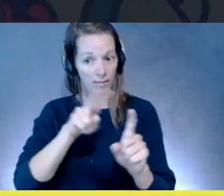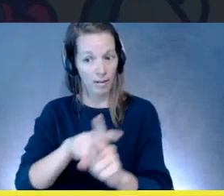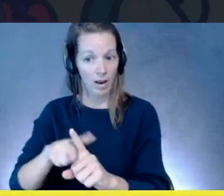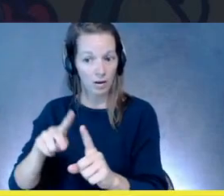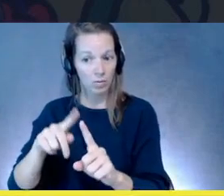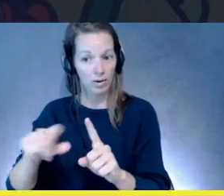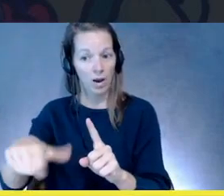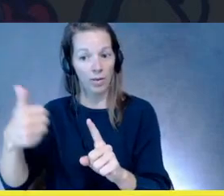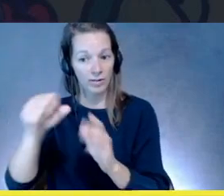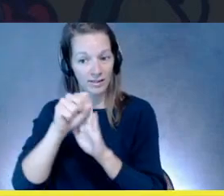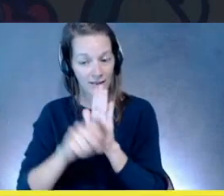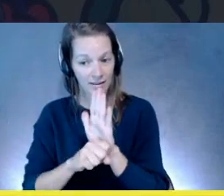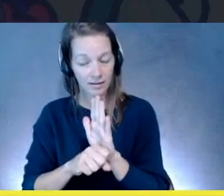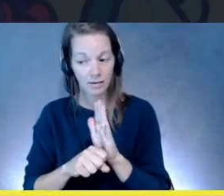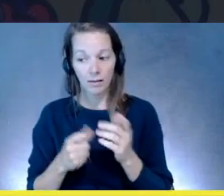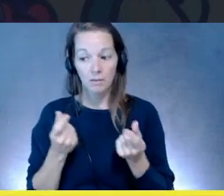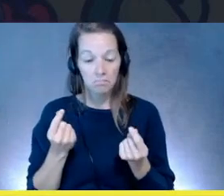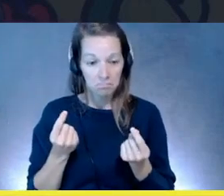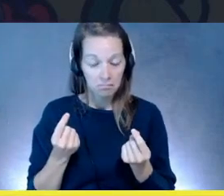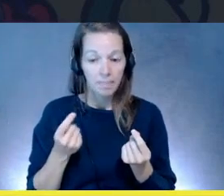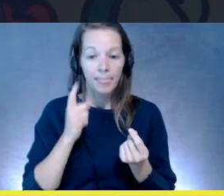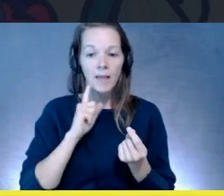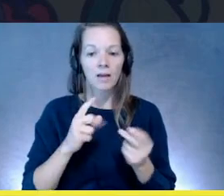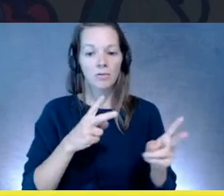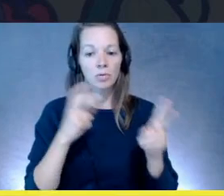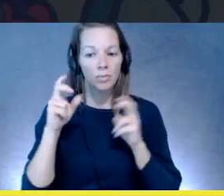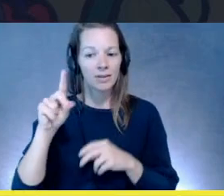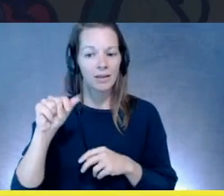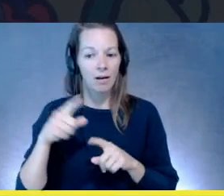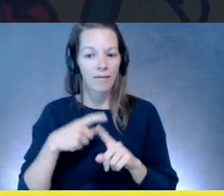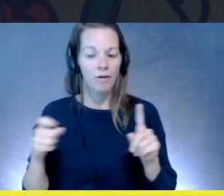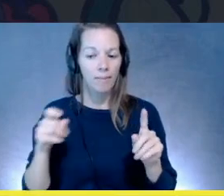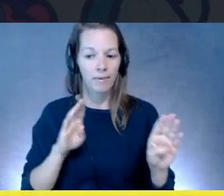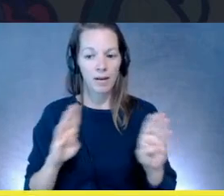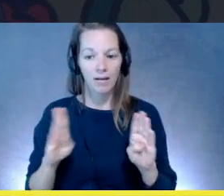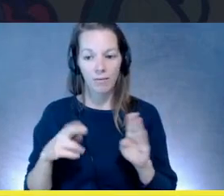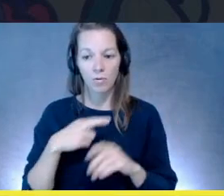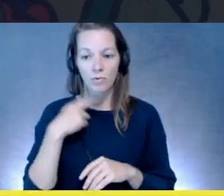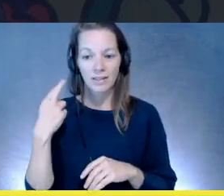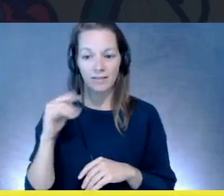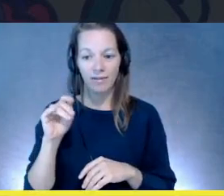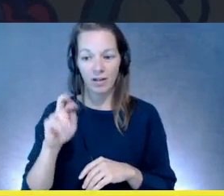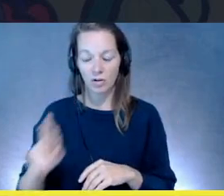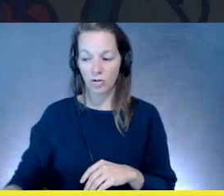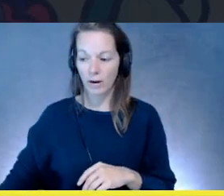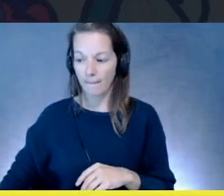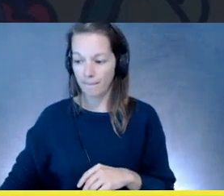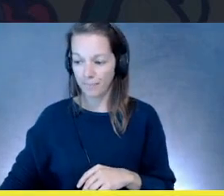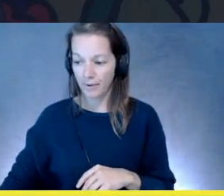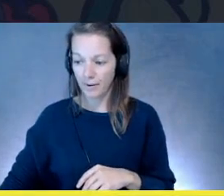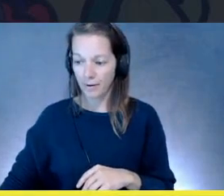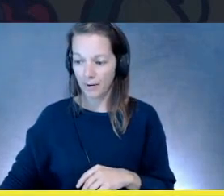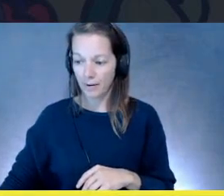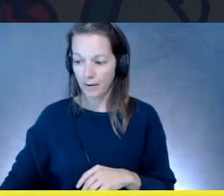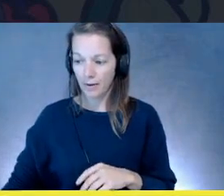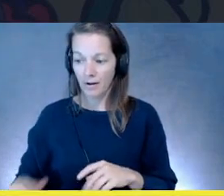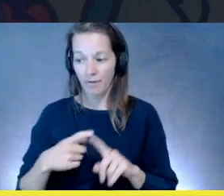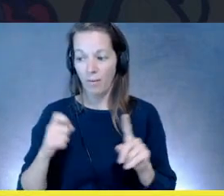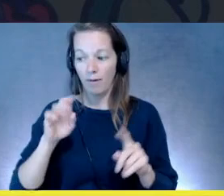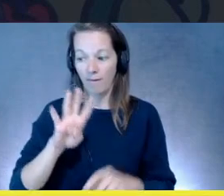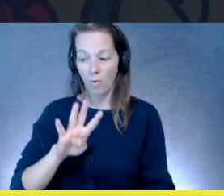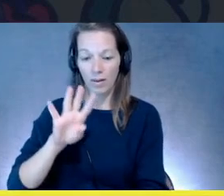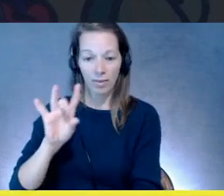And to do that, I drew on data from the Behavioral Risk Factor Surveillance System from 43 US states. Next slide,